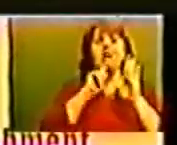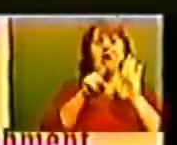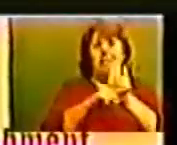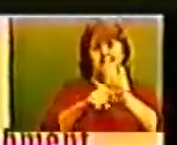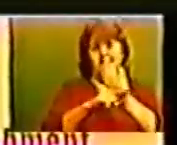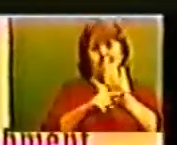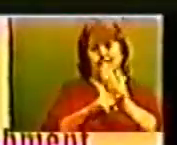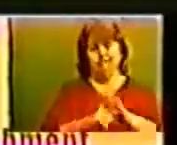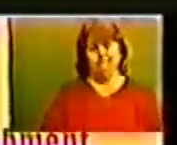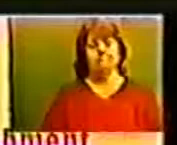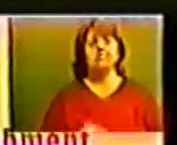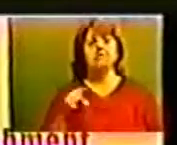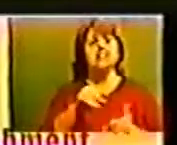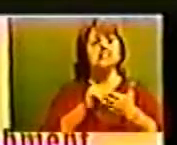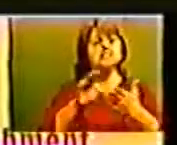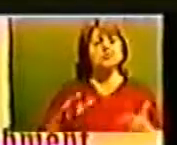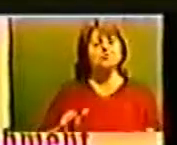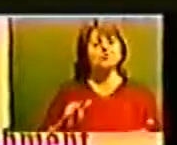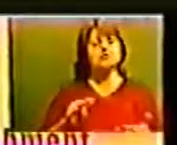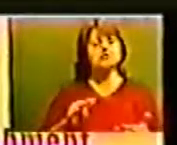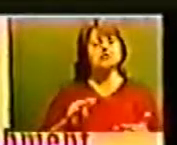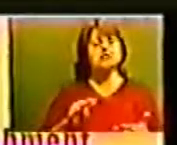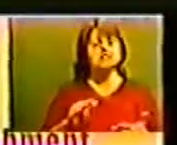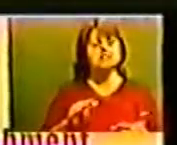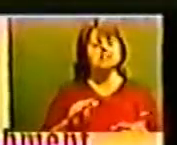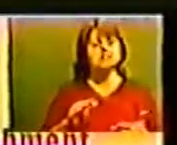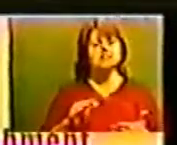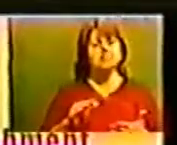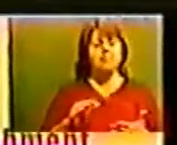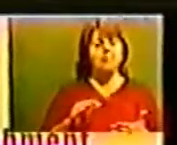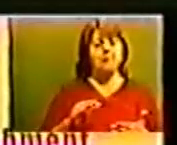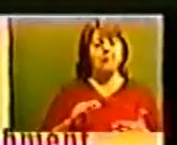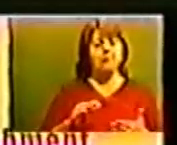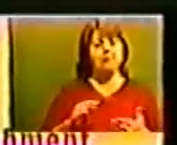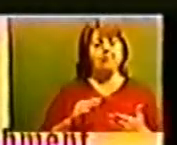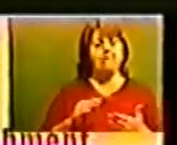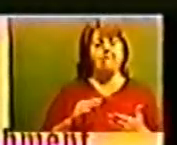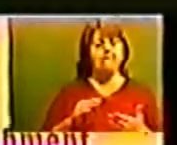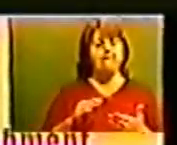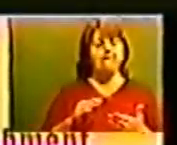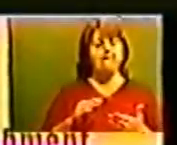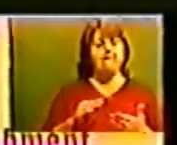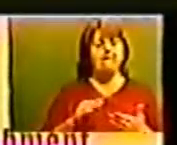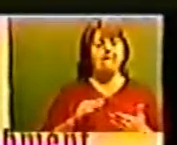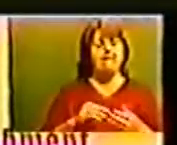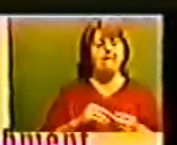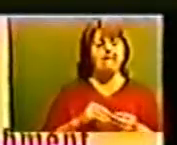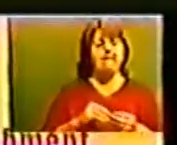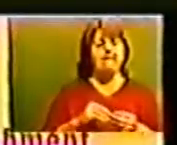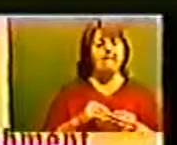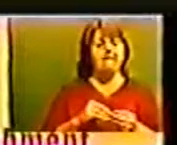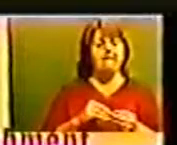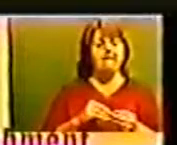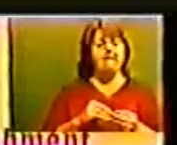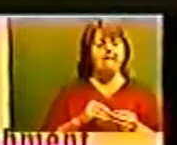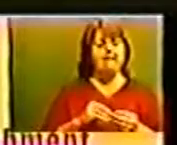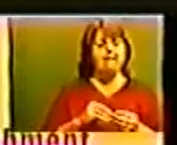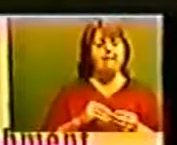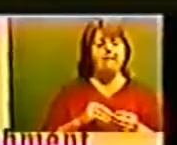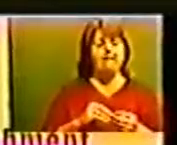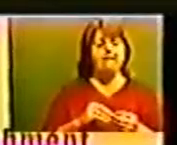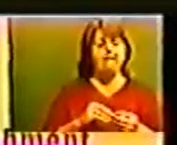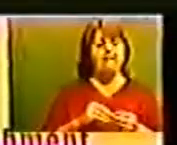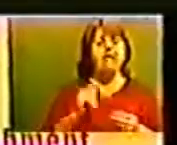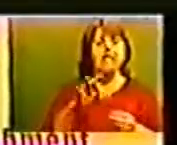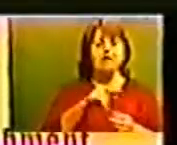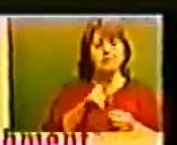negative. These students satiate more quickly with the rewards and consequences, meaning if you